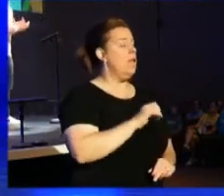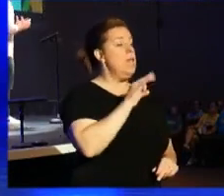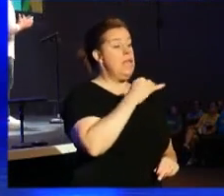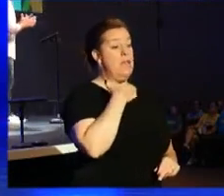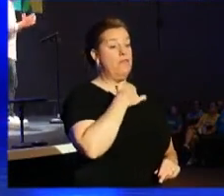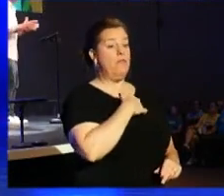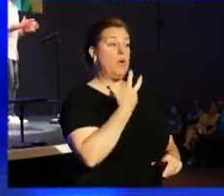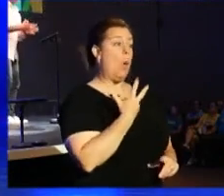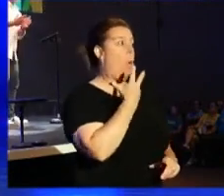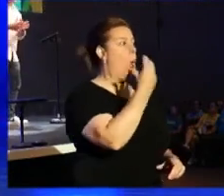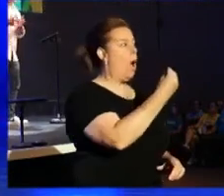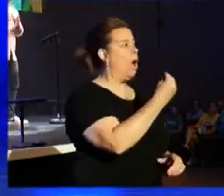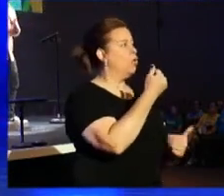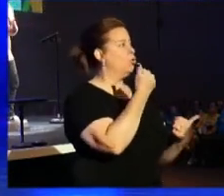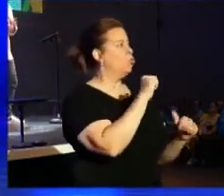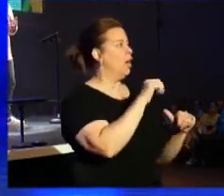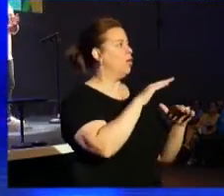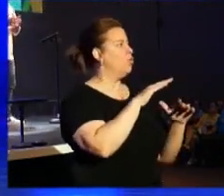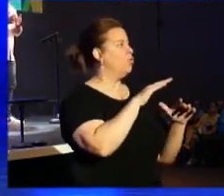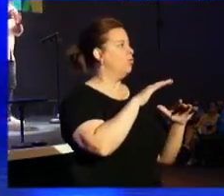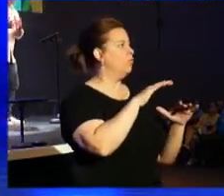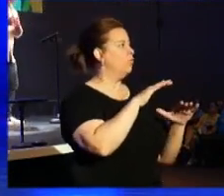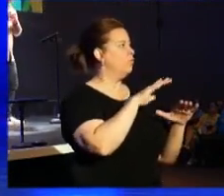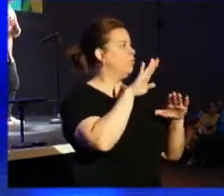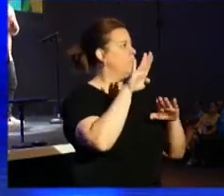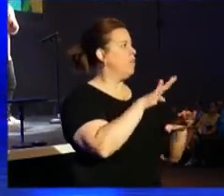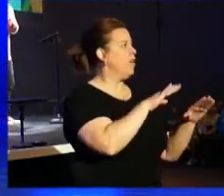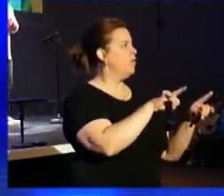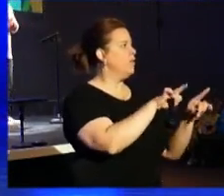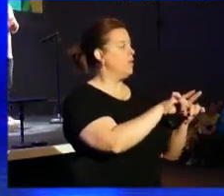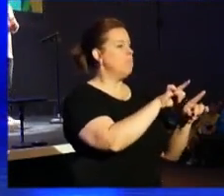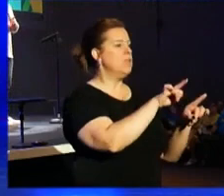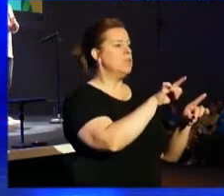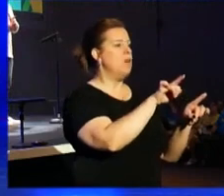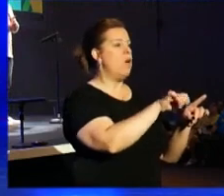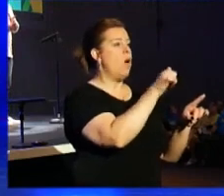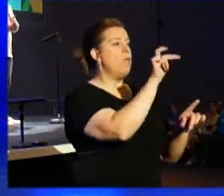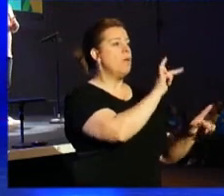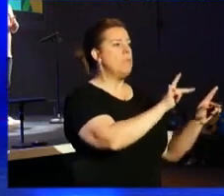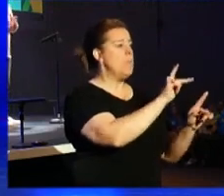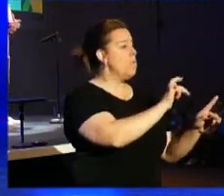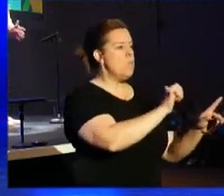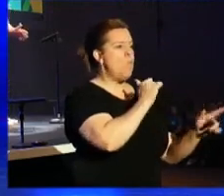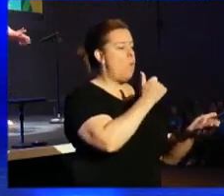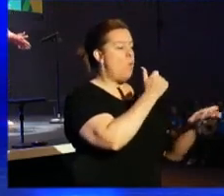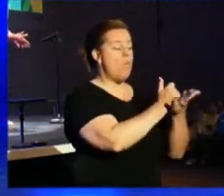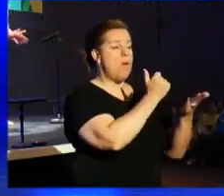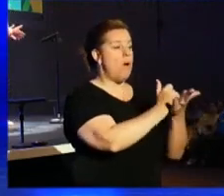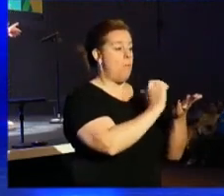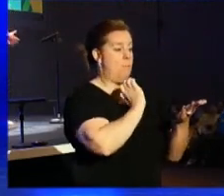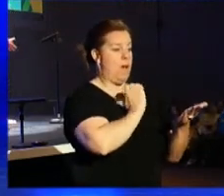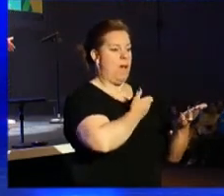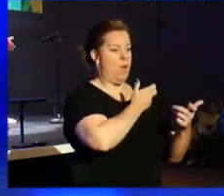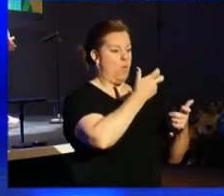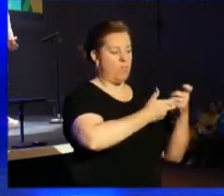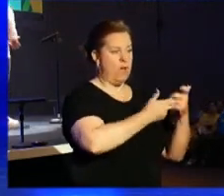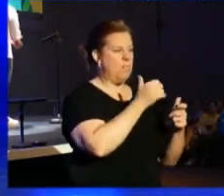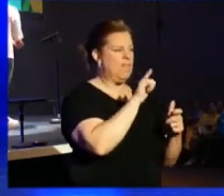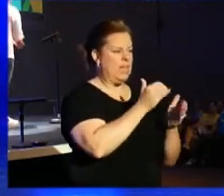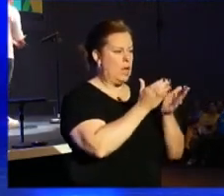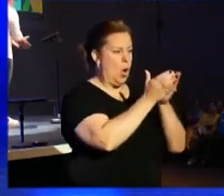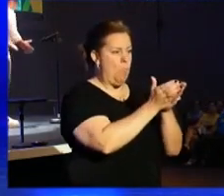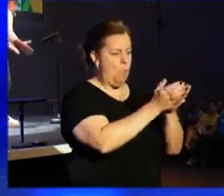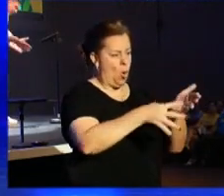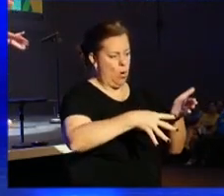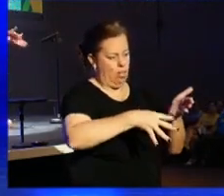rest of the world and go with the status quo, that's not going to help the problem. That's like being in a boat with a leak in it and